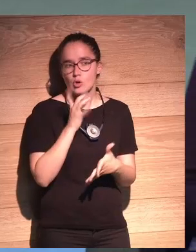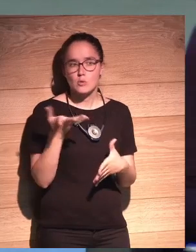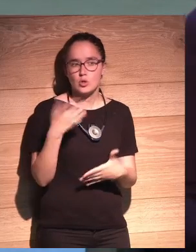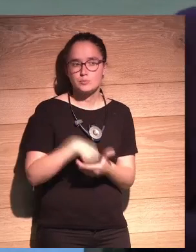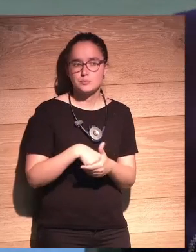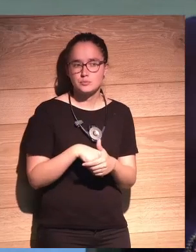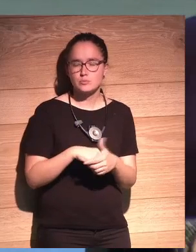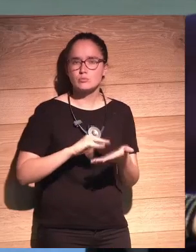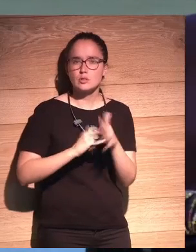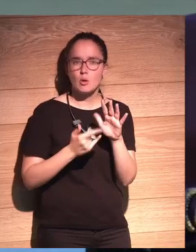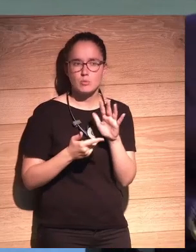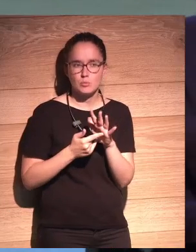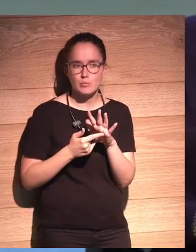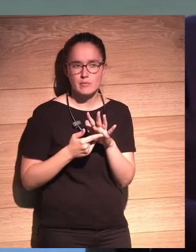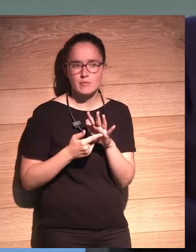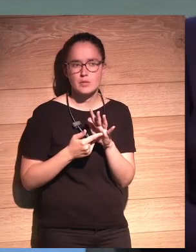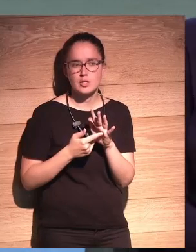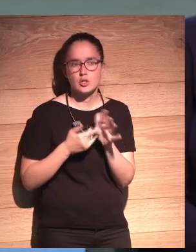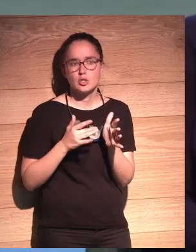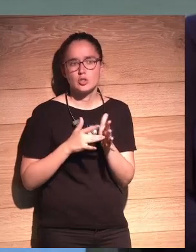also have other lines of work, such as